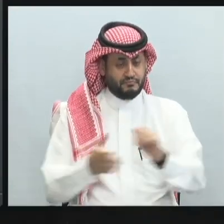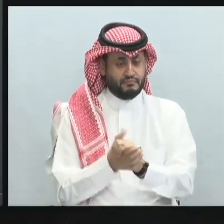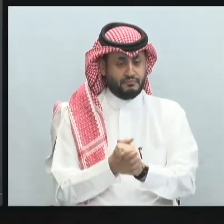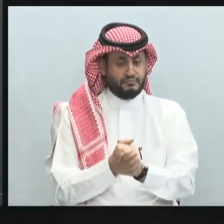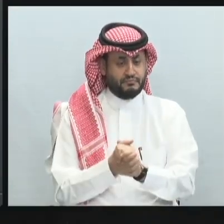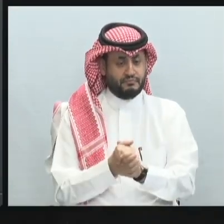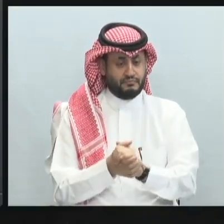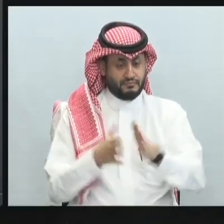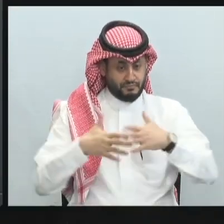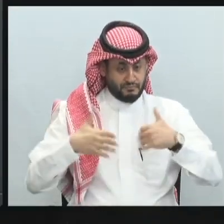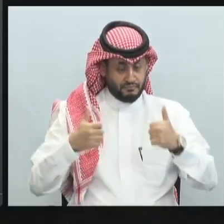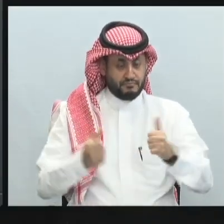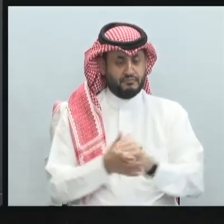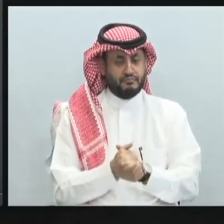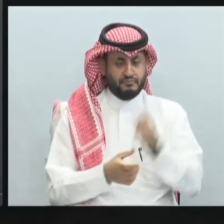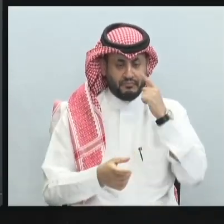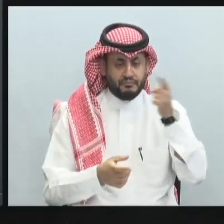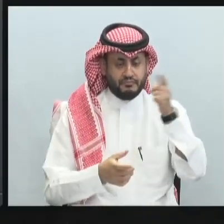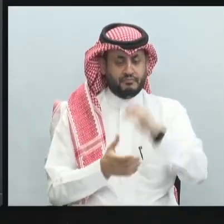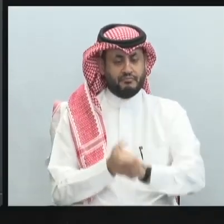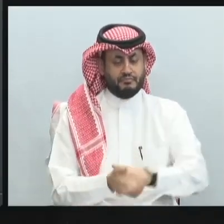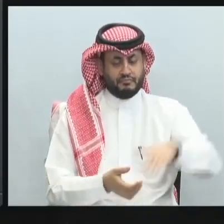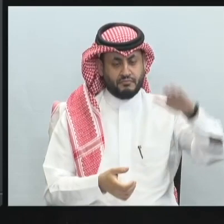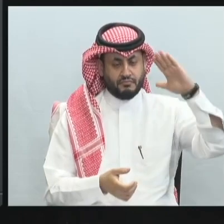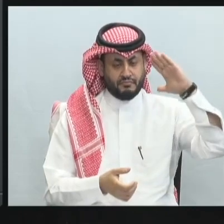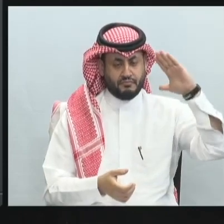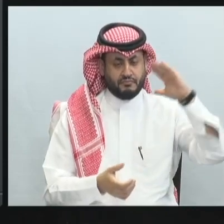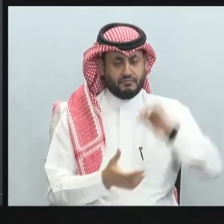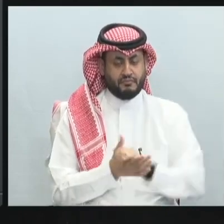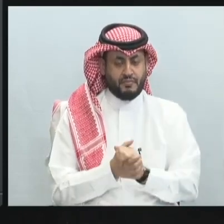lesson today. I hope you enjoyed. See you next time, inshallah ta'ala. Assalamu alaikum wa rahmatullahi wa barakatuh.